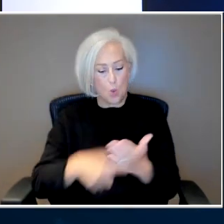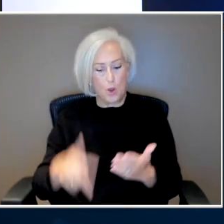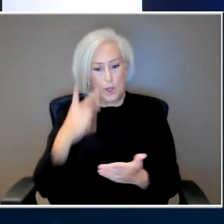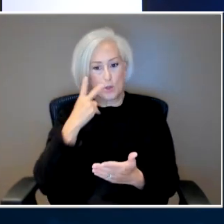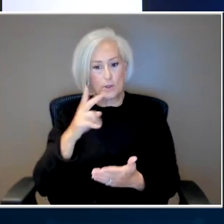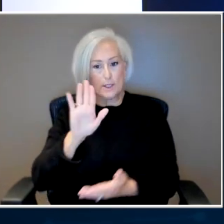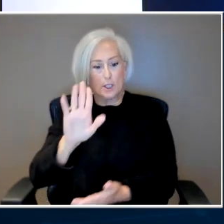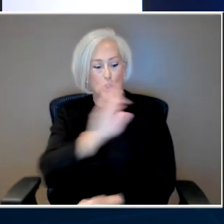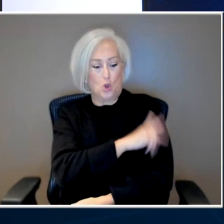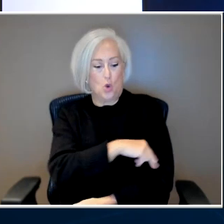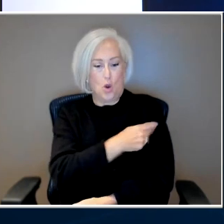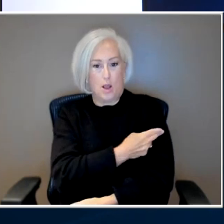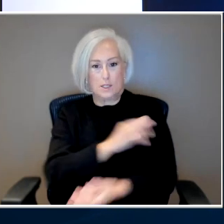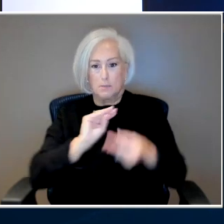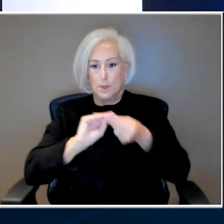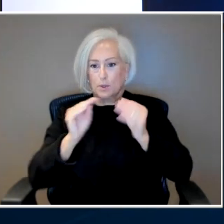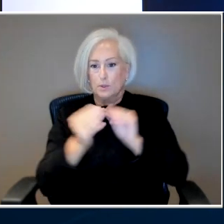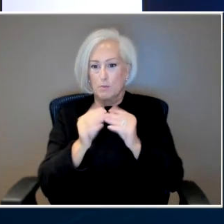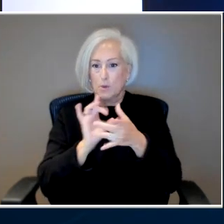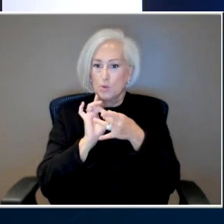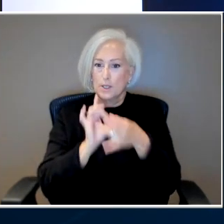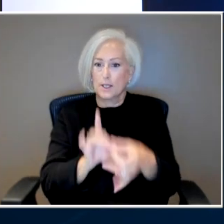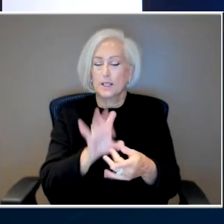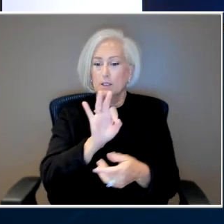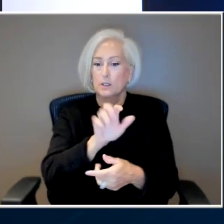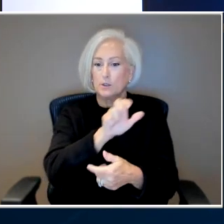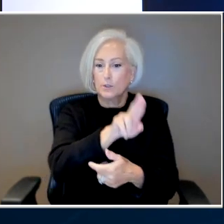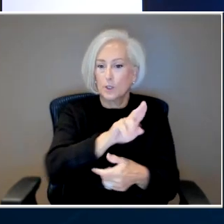season with RSV, influenza, and COVID-19?